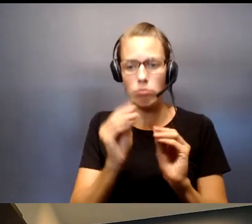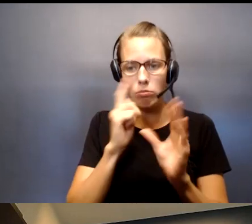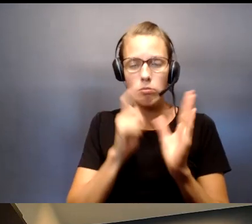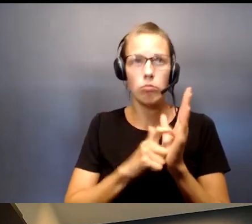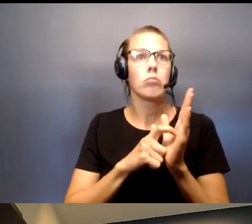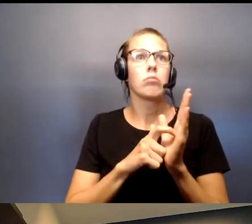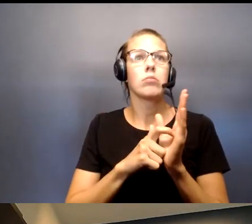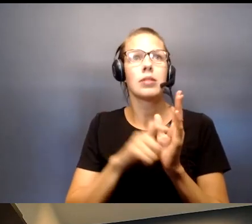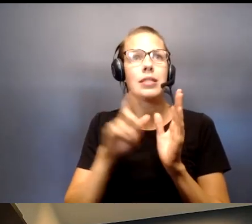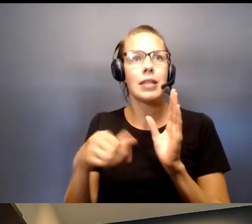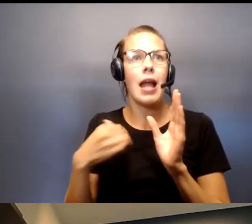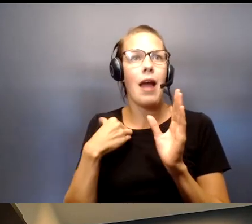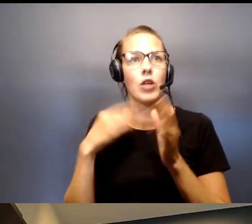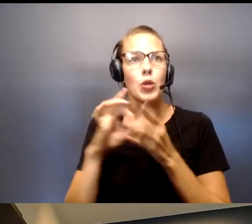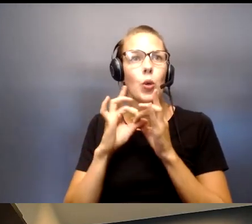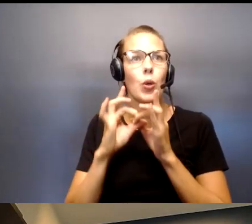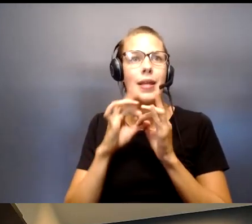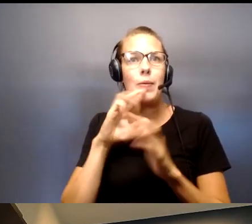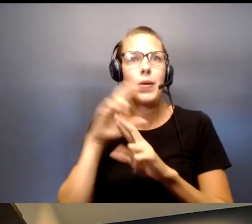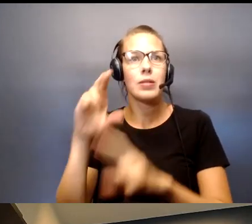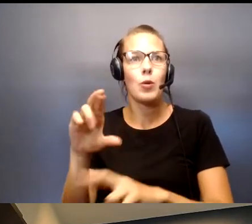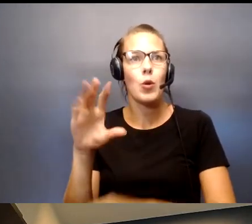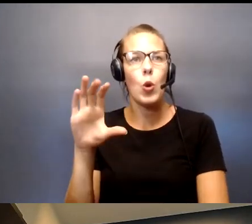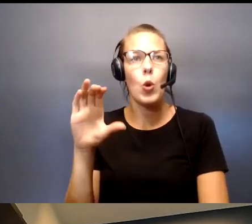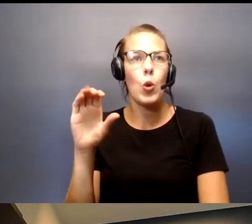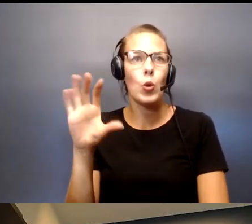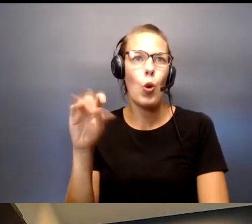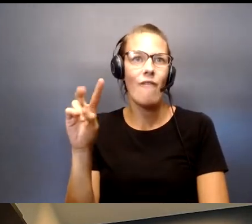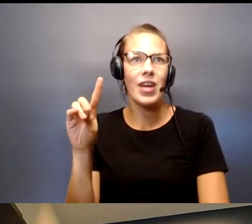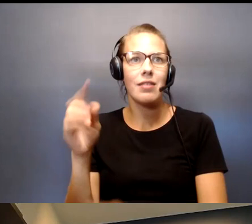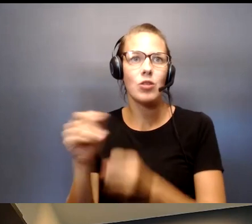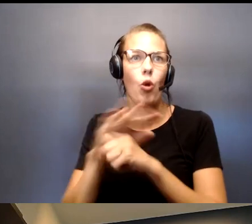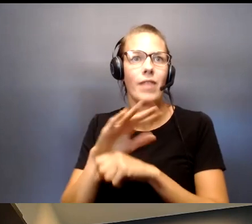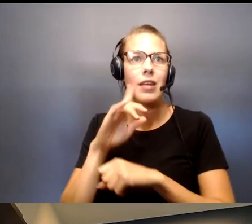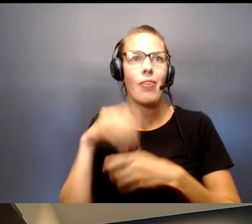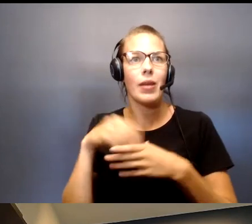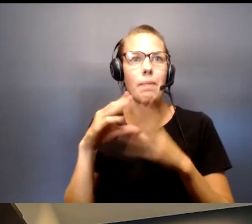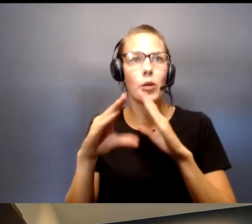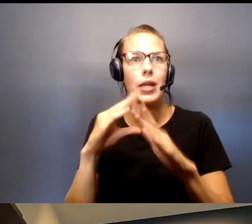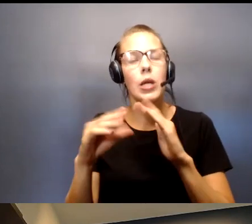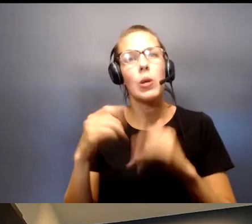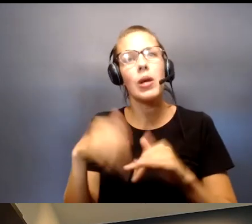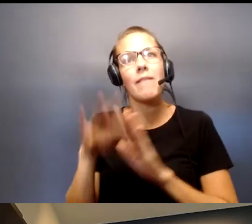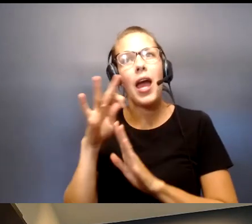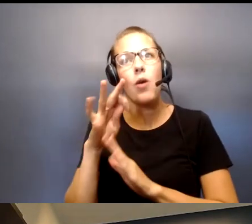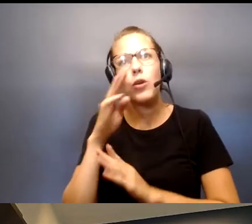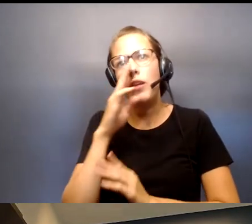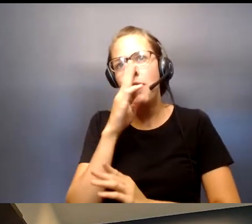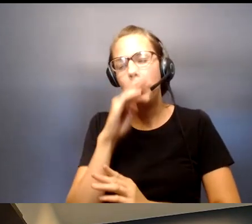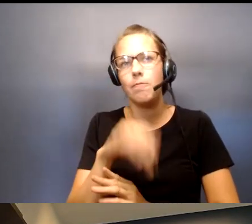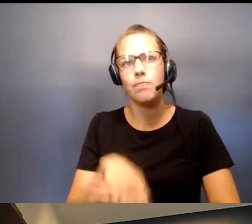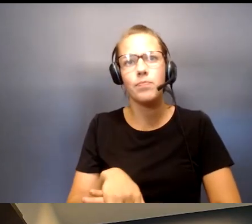the need to have a coordinated response to COVID in our community. We found that this is not